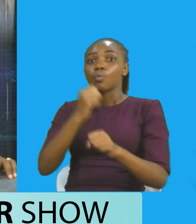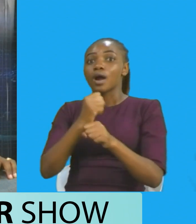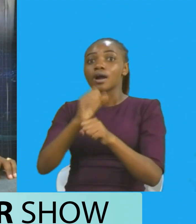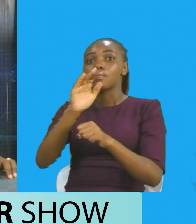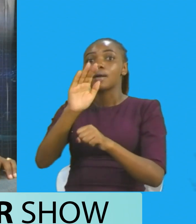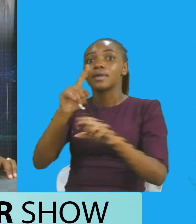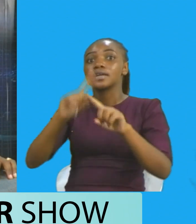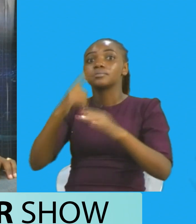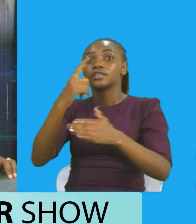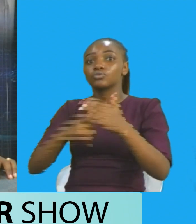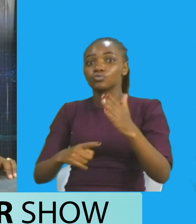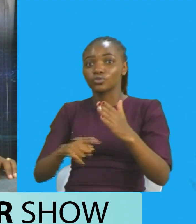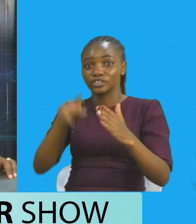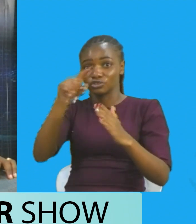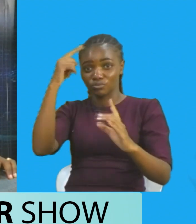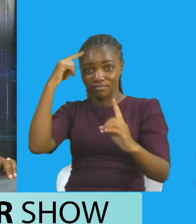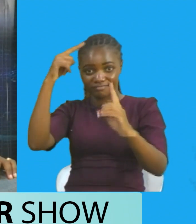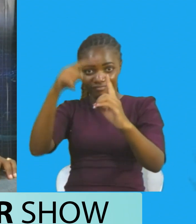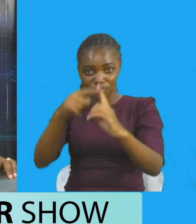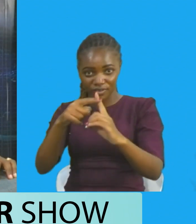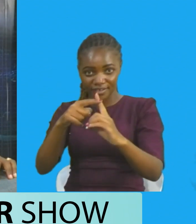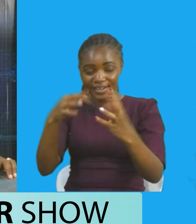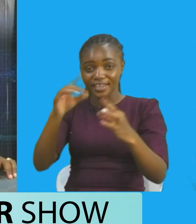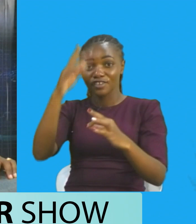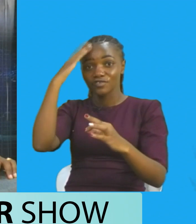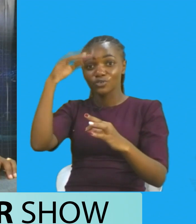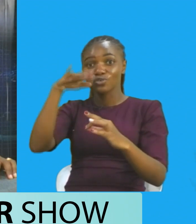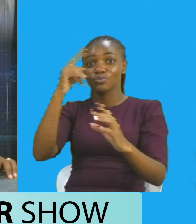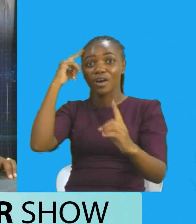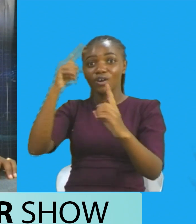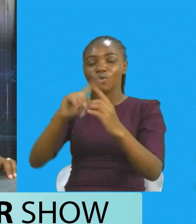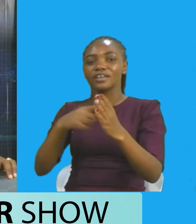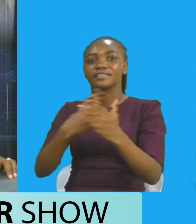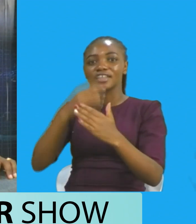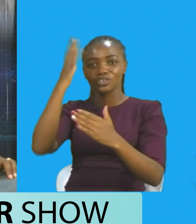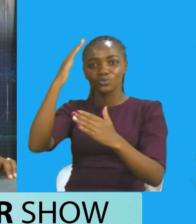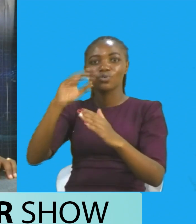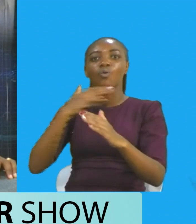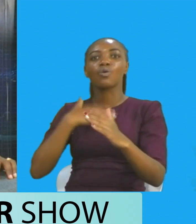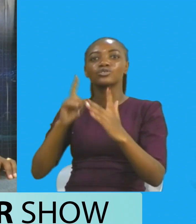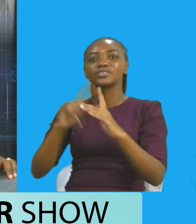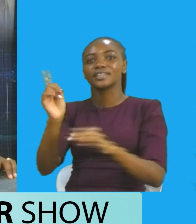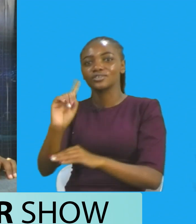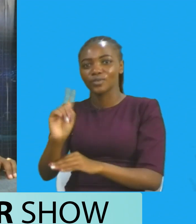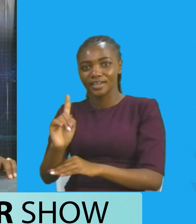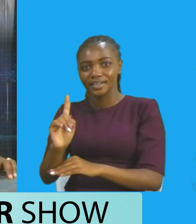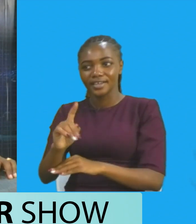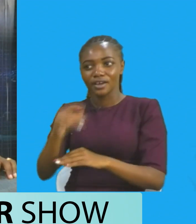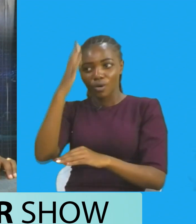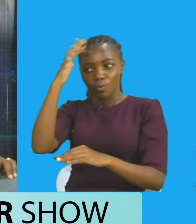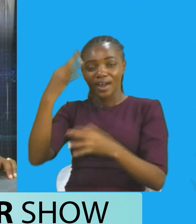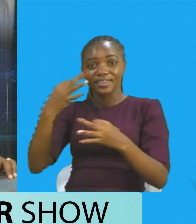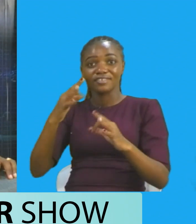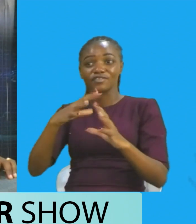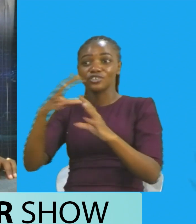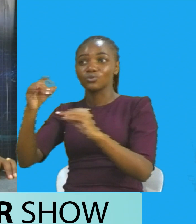And if you know where you're supposed to be, then you know when to start your journey. Because if you're just going here to